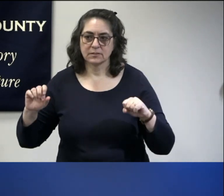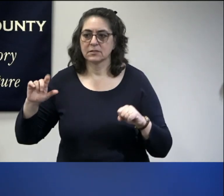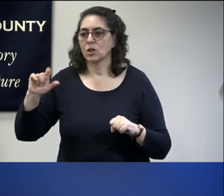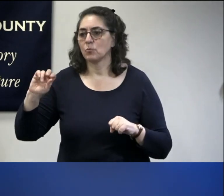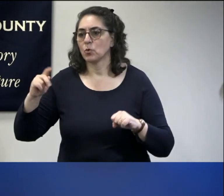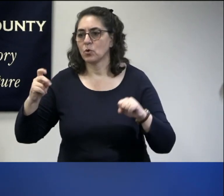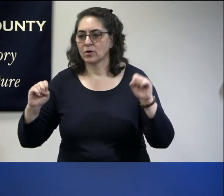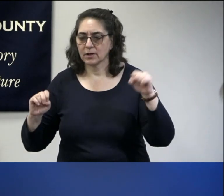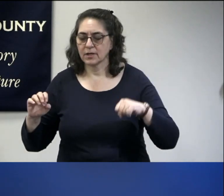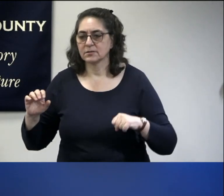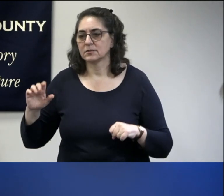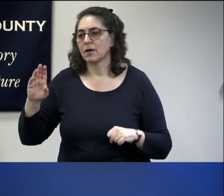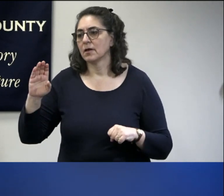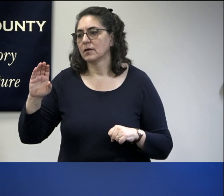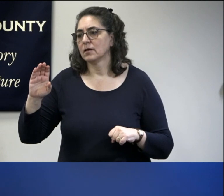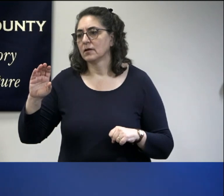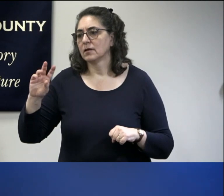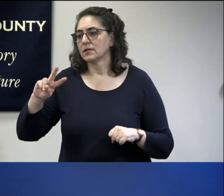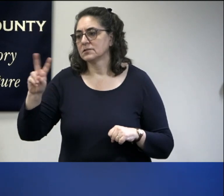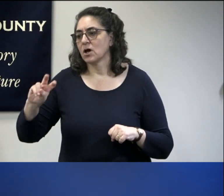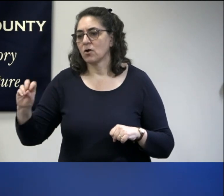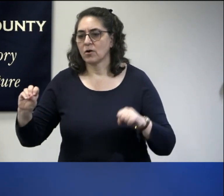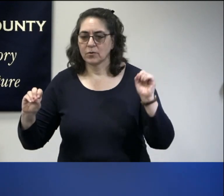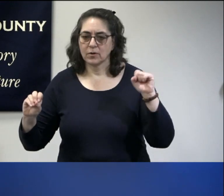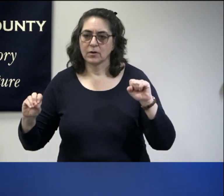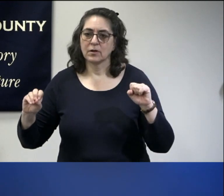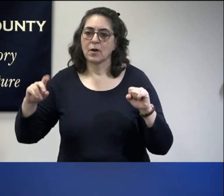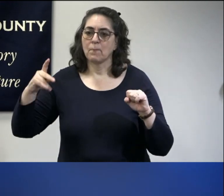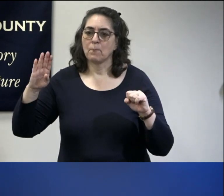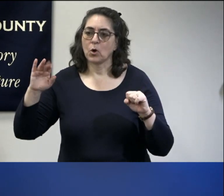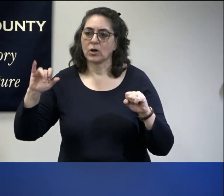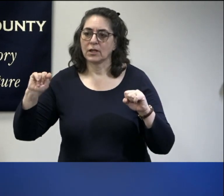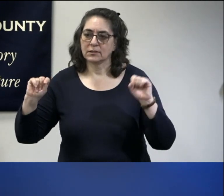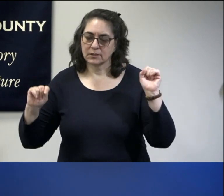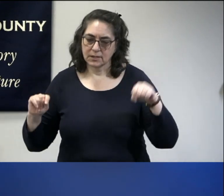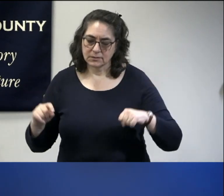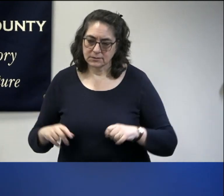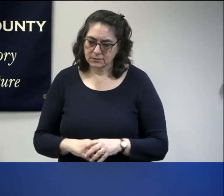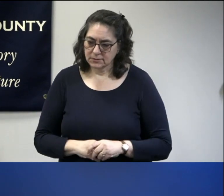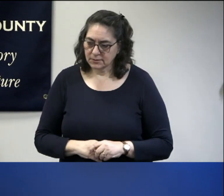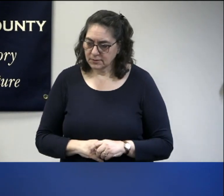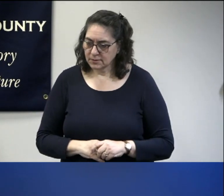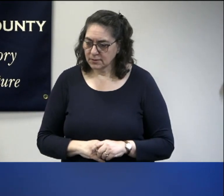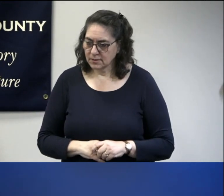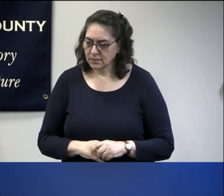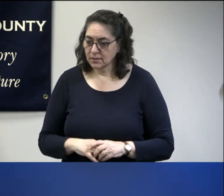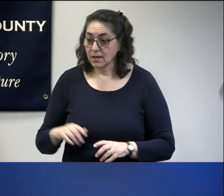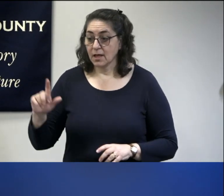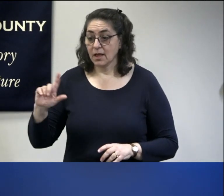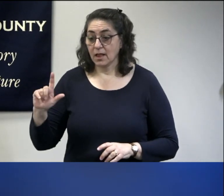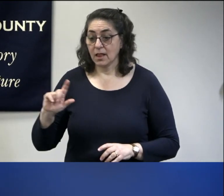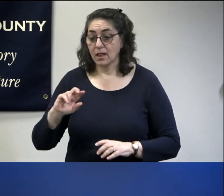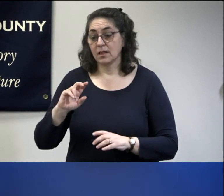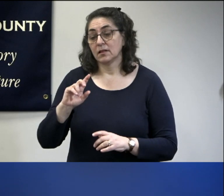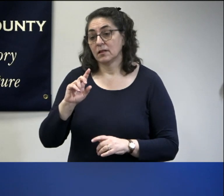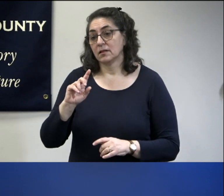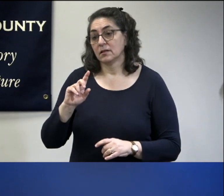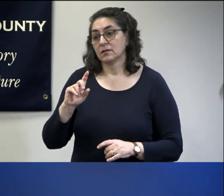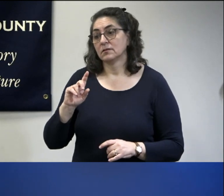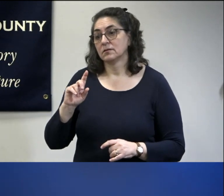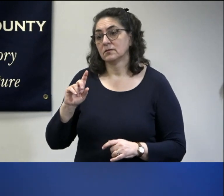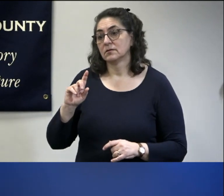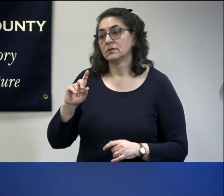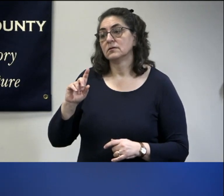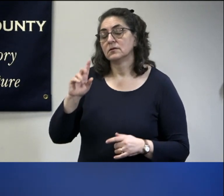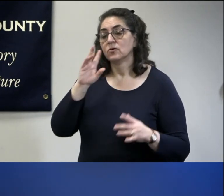Yes. Deputy Director Lazara? Yes. Director Bartlett? Yes. That brings us to letter L, a resolution requiring 2/3 vote.